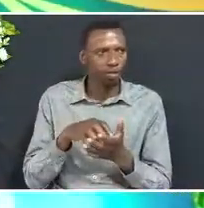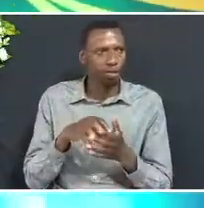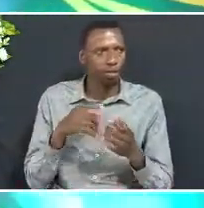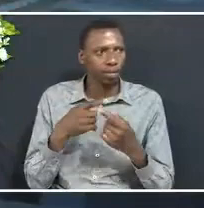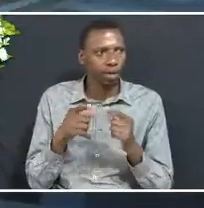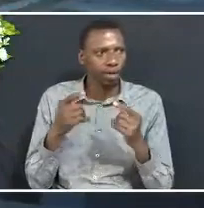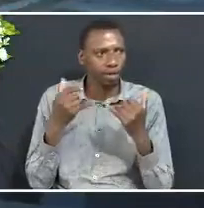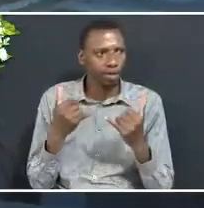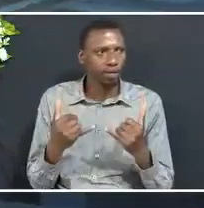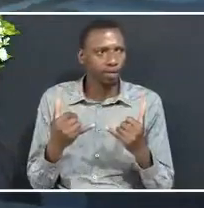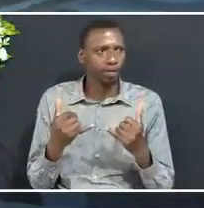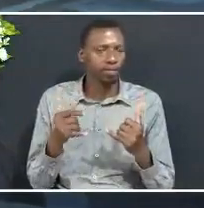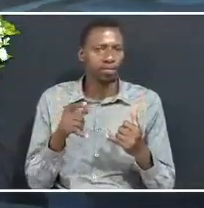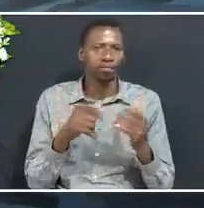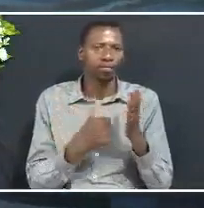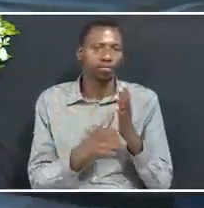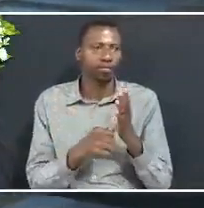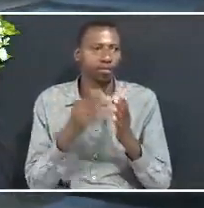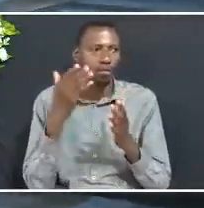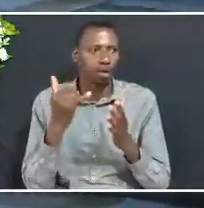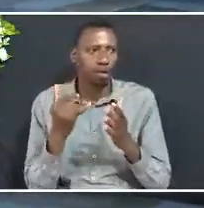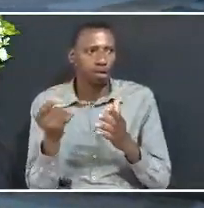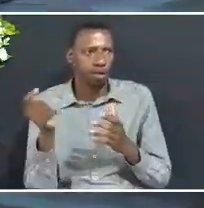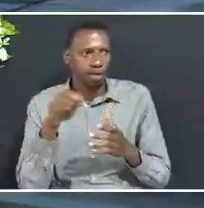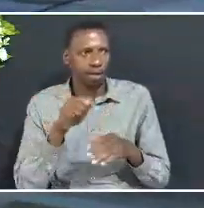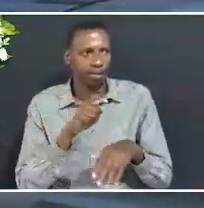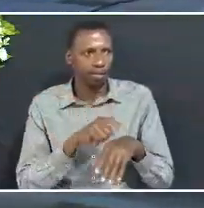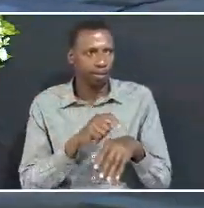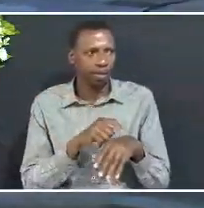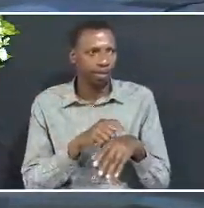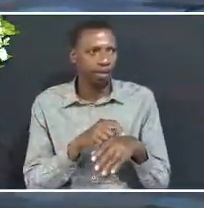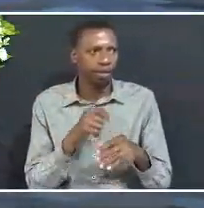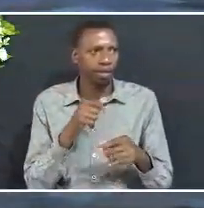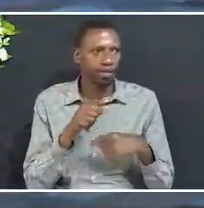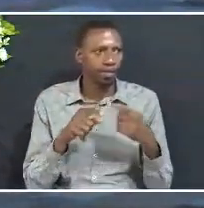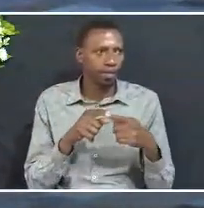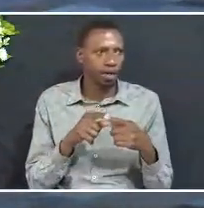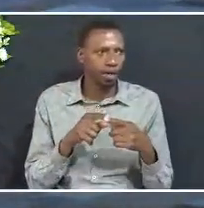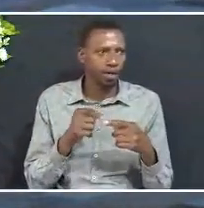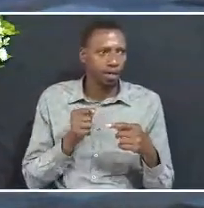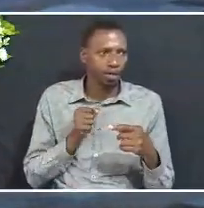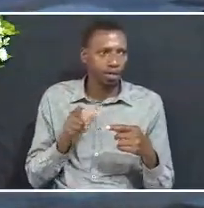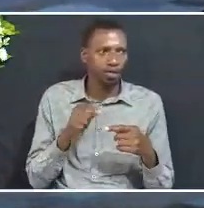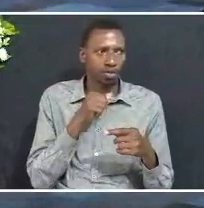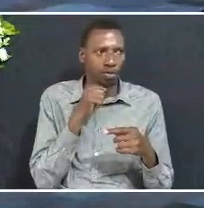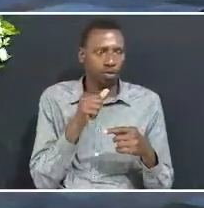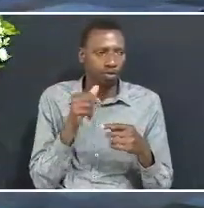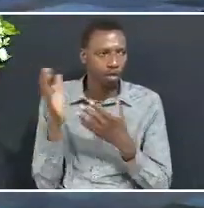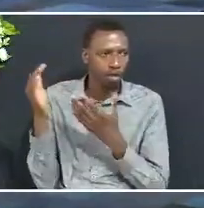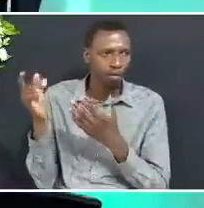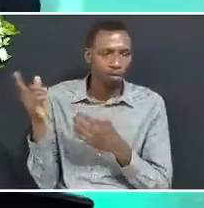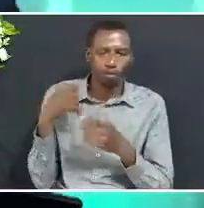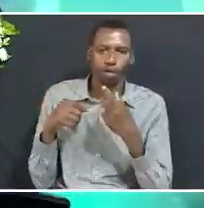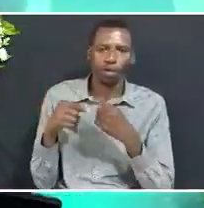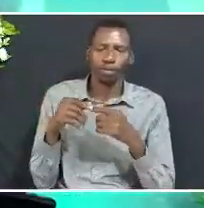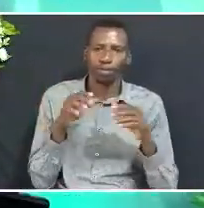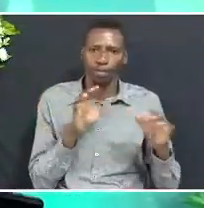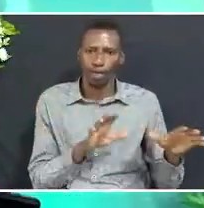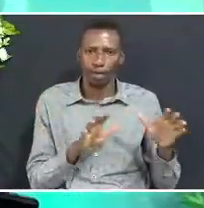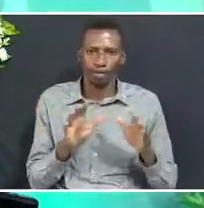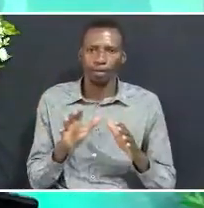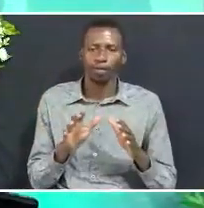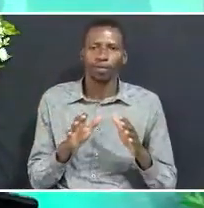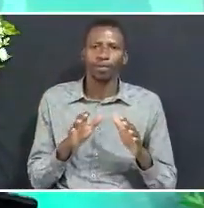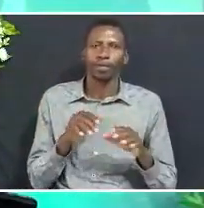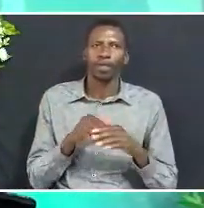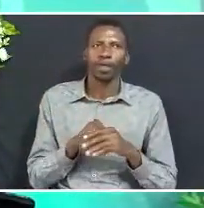coming was a problem because she came at a time when she was not expected to come, and she was suffering through in this time